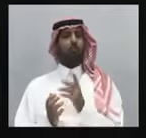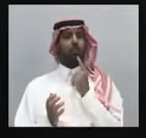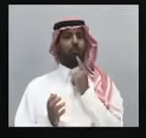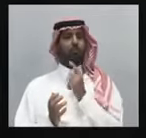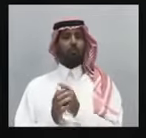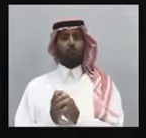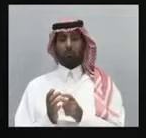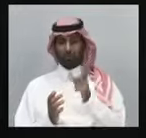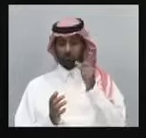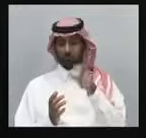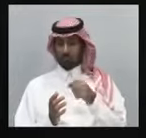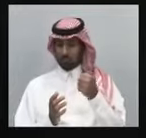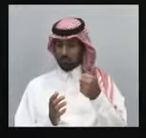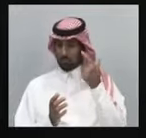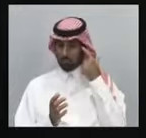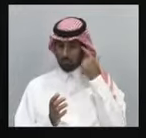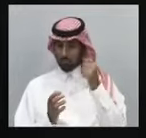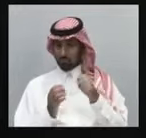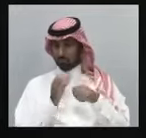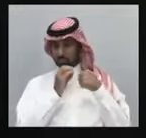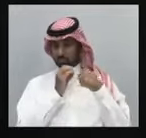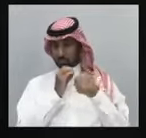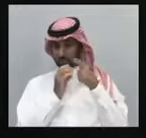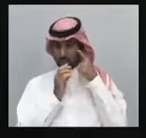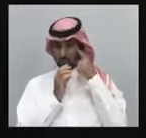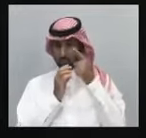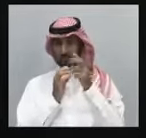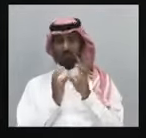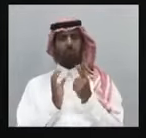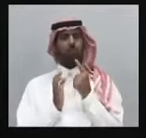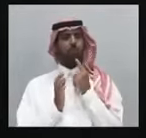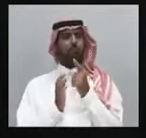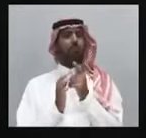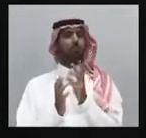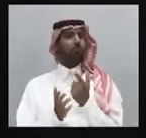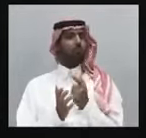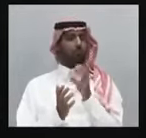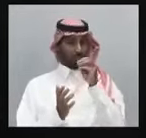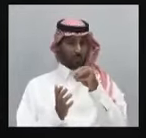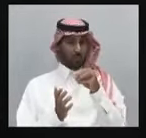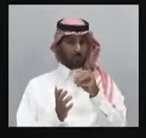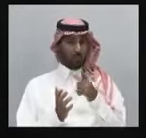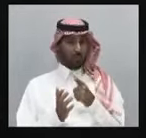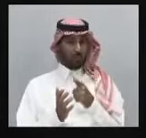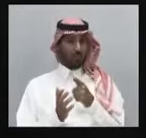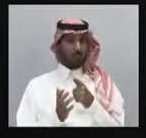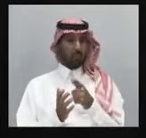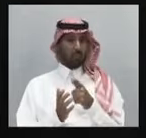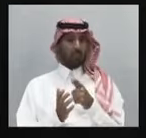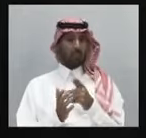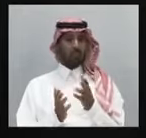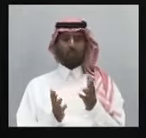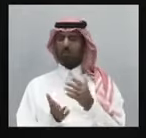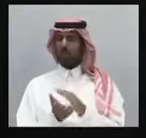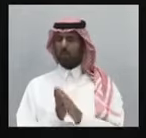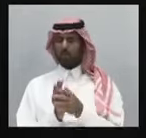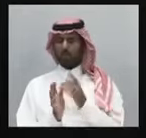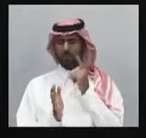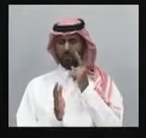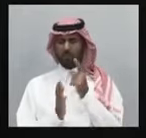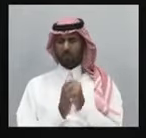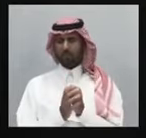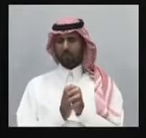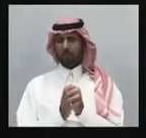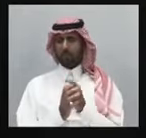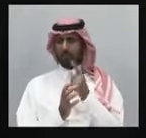the qualifications for a media intern? Was it mentioned in there? I believe it wasn't mentioned.